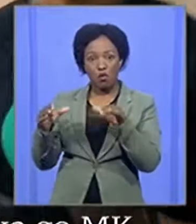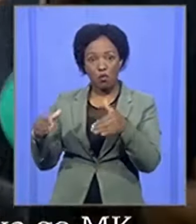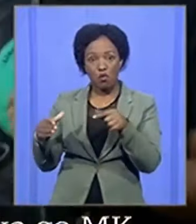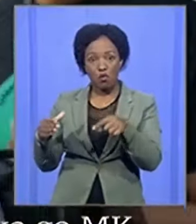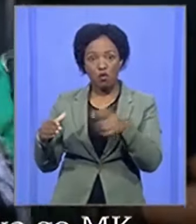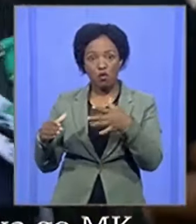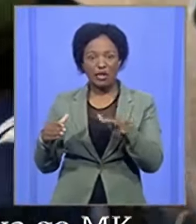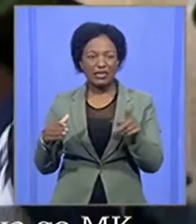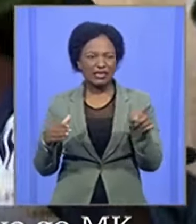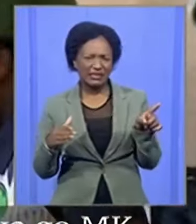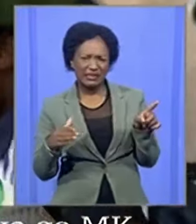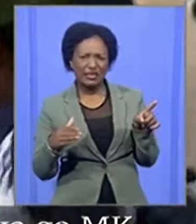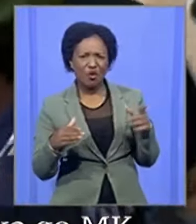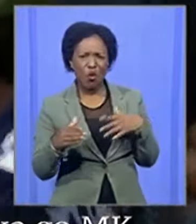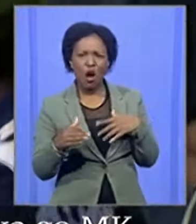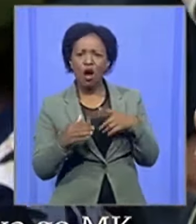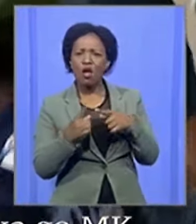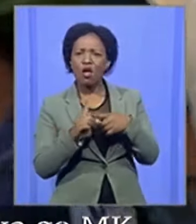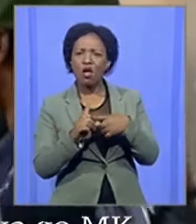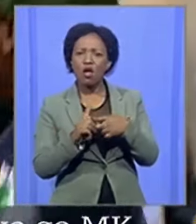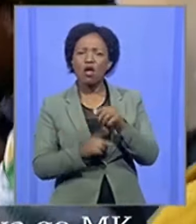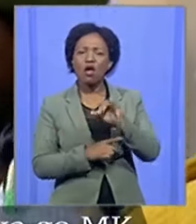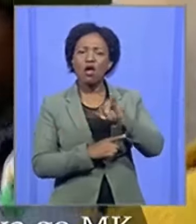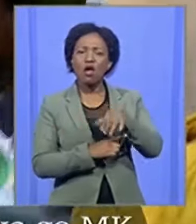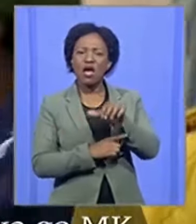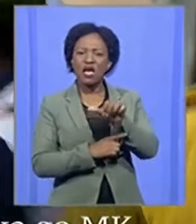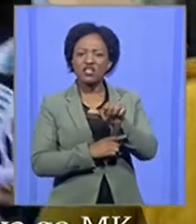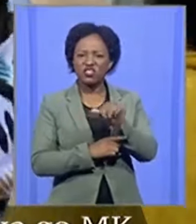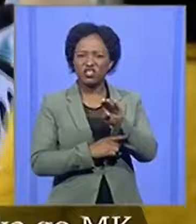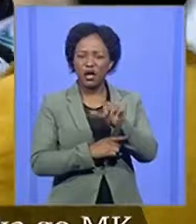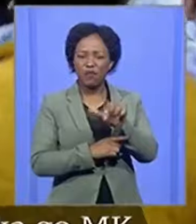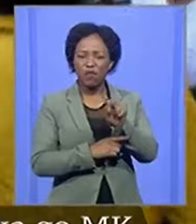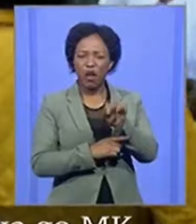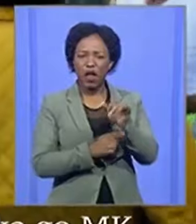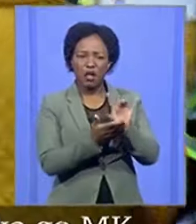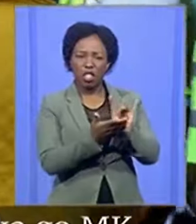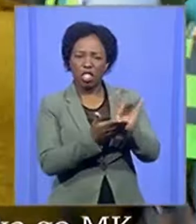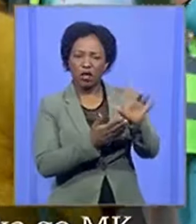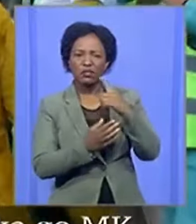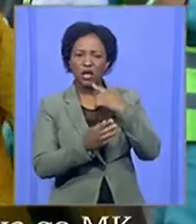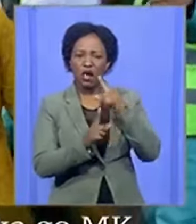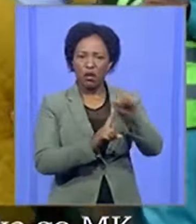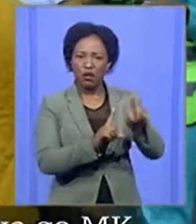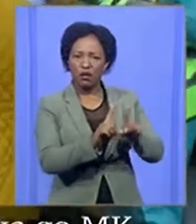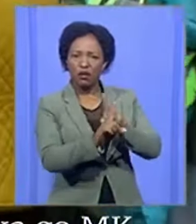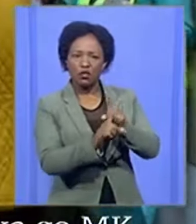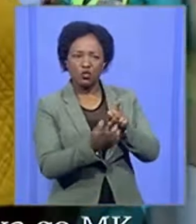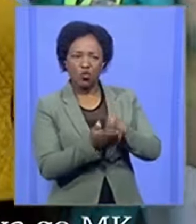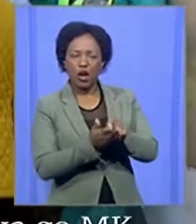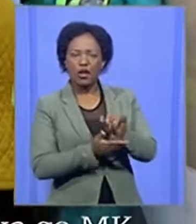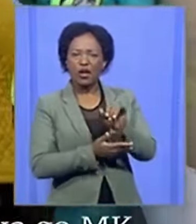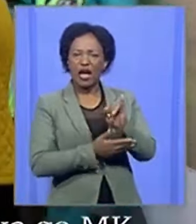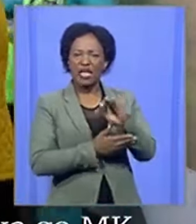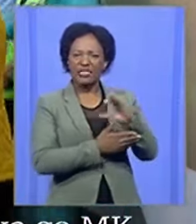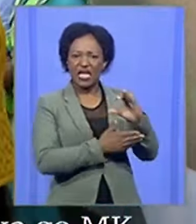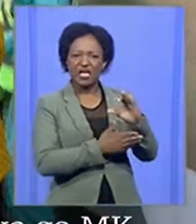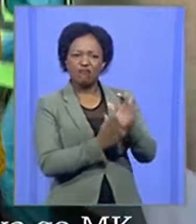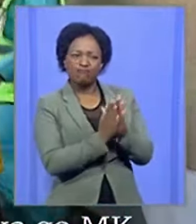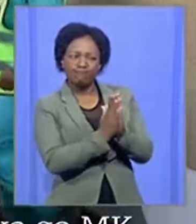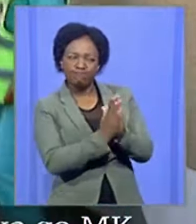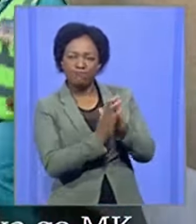wa ona wo wa rakilwego Jabulani Khumalo ka go sepela mokgatlo ka tlase ga maoto. Go ngwalela IEC lengwalo a kgopela